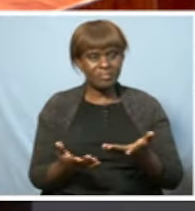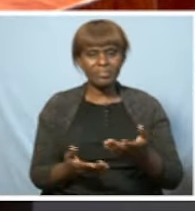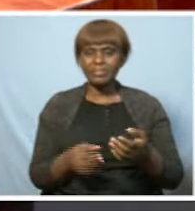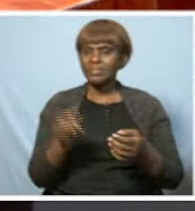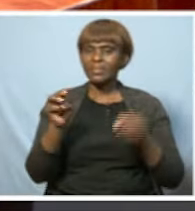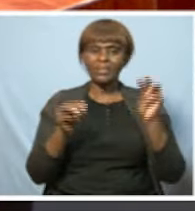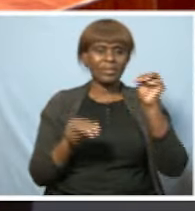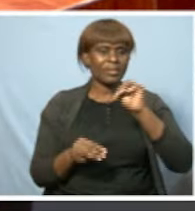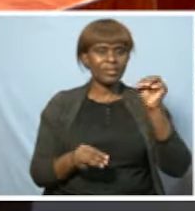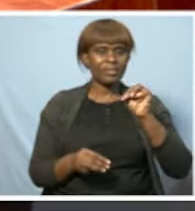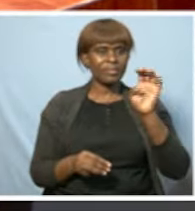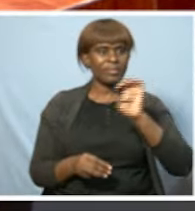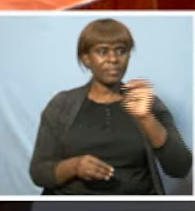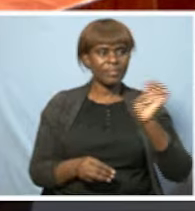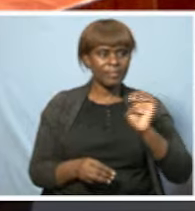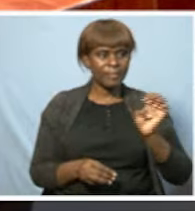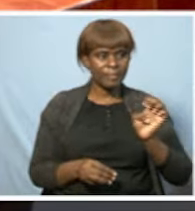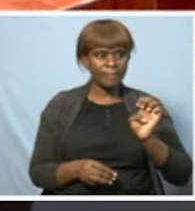M&E.